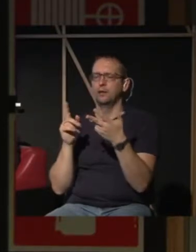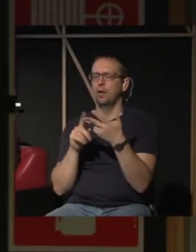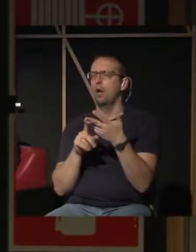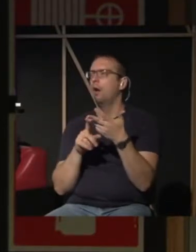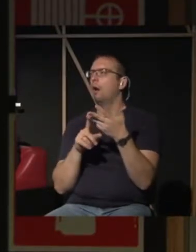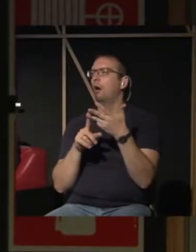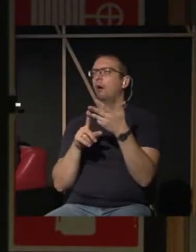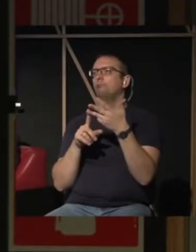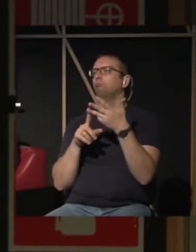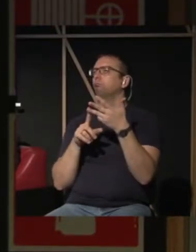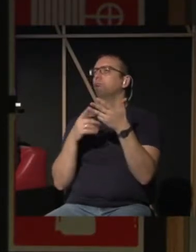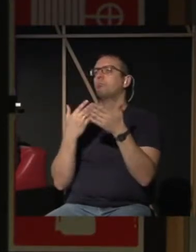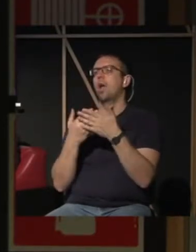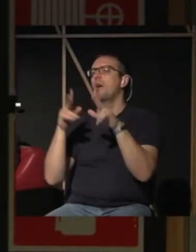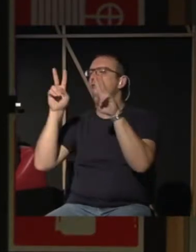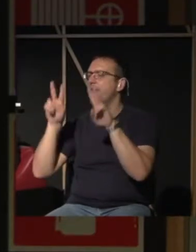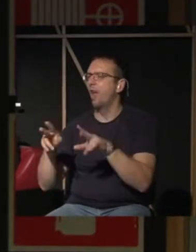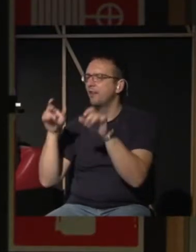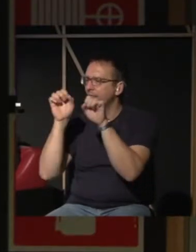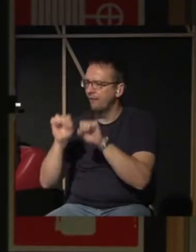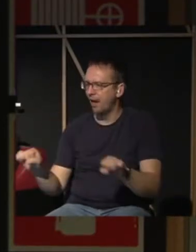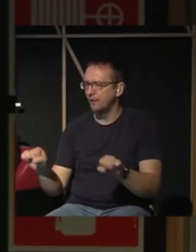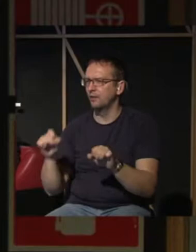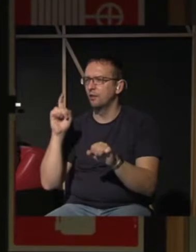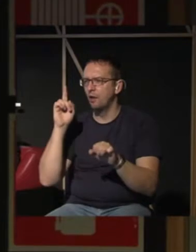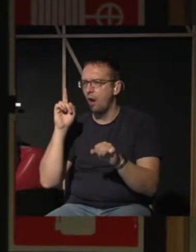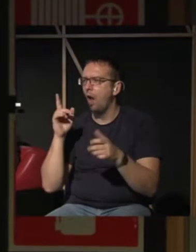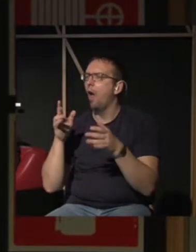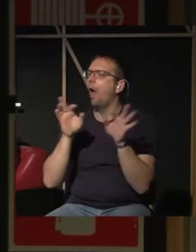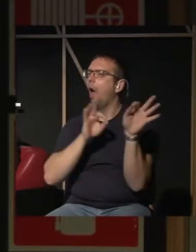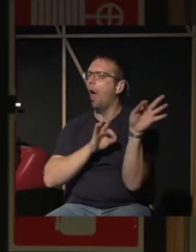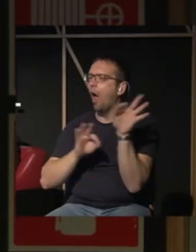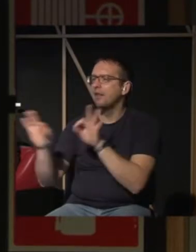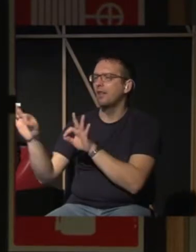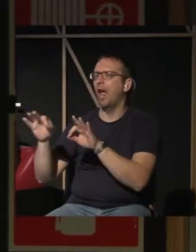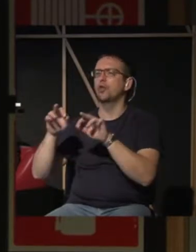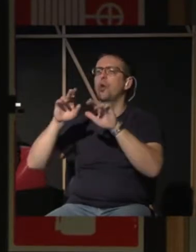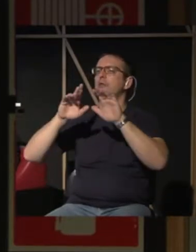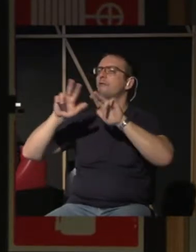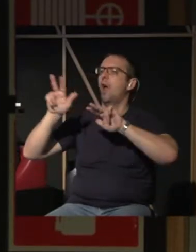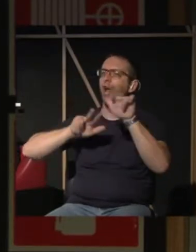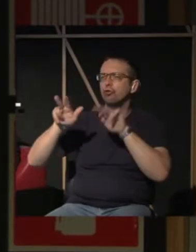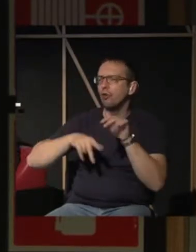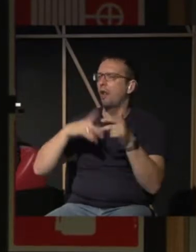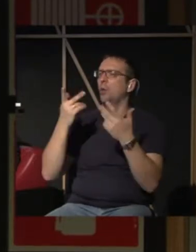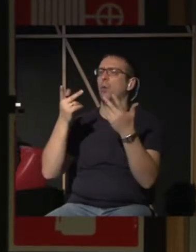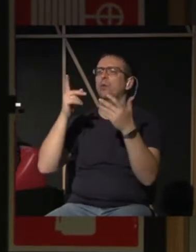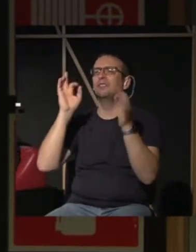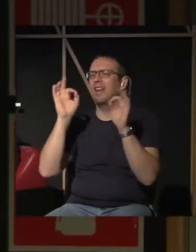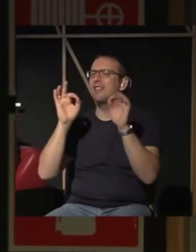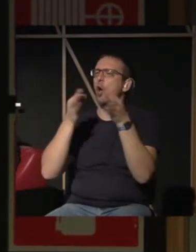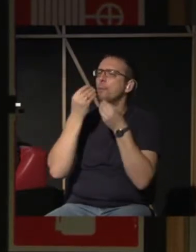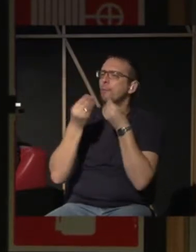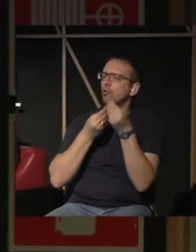and also our transportation requirements. We worked together. Joanna and I have traveled all